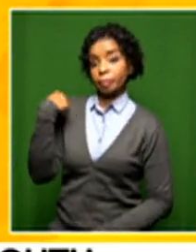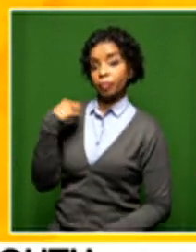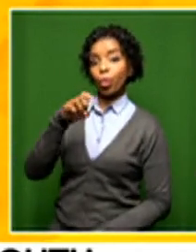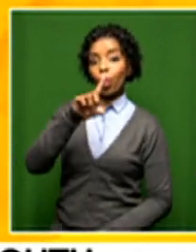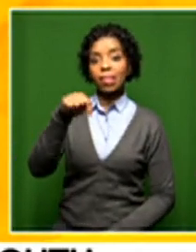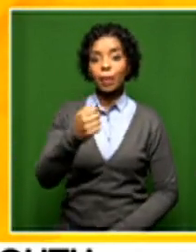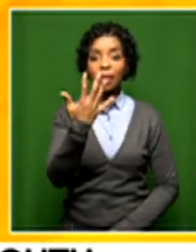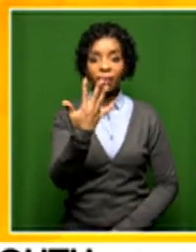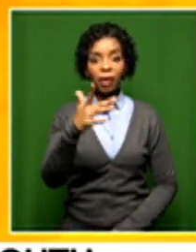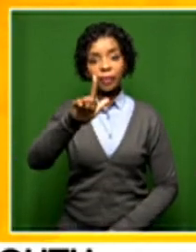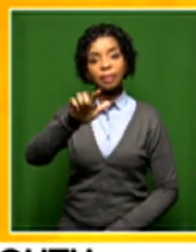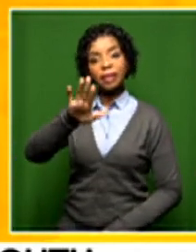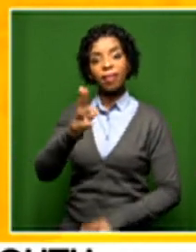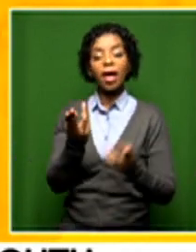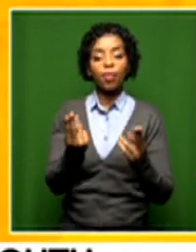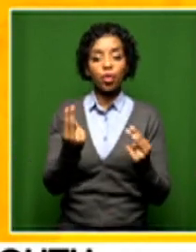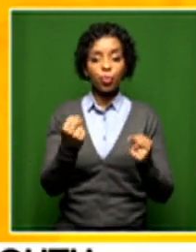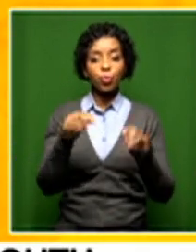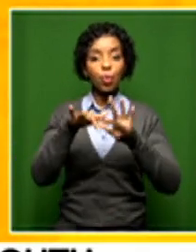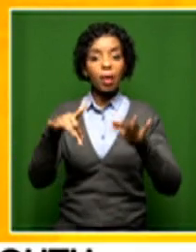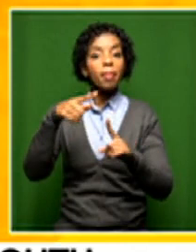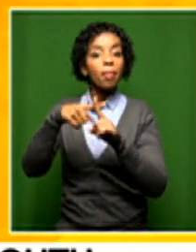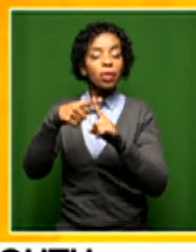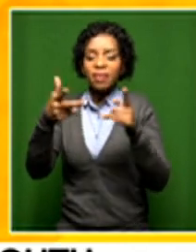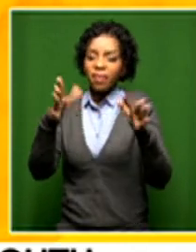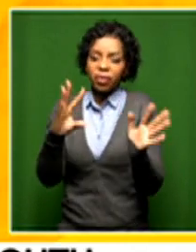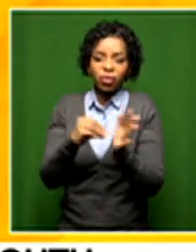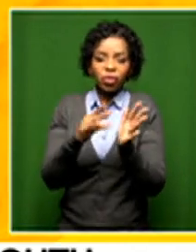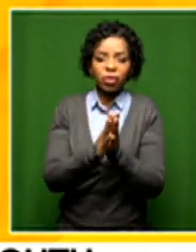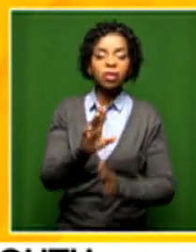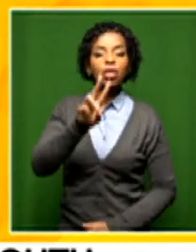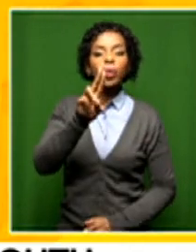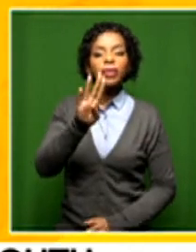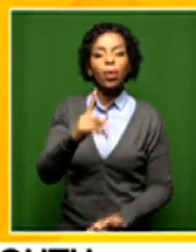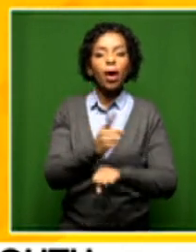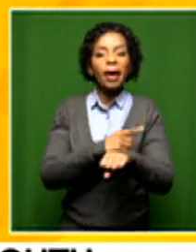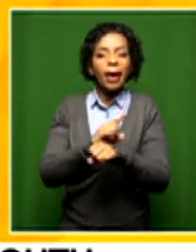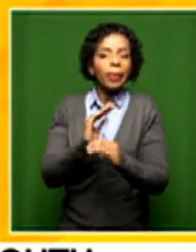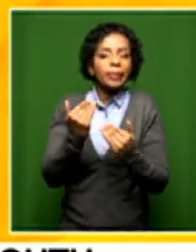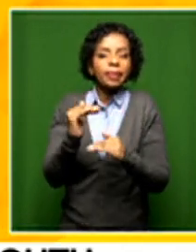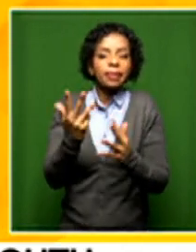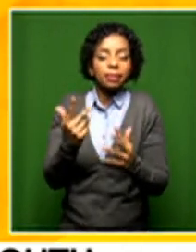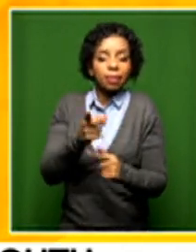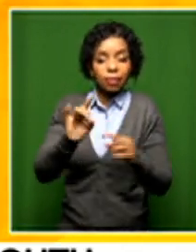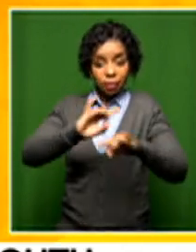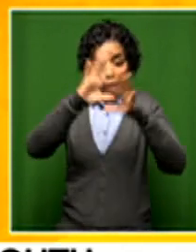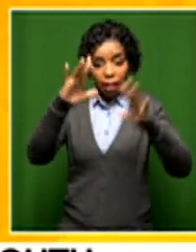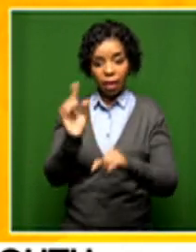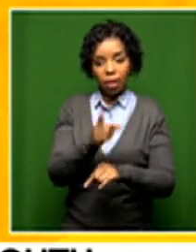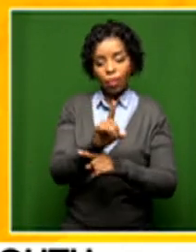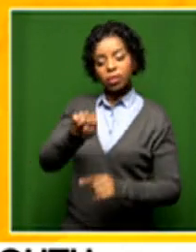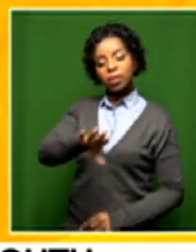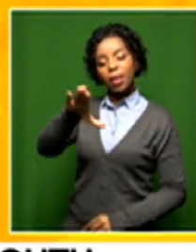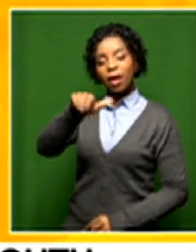1,575 new infections were recorded in just a 24-hour period, making it very clear that South Africa is still